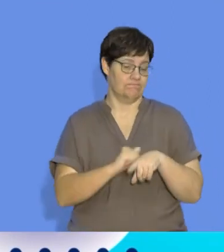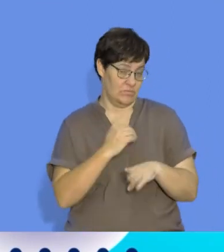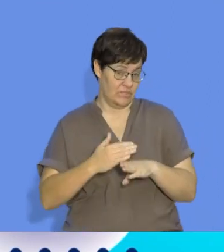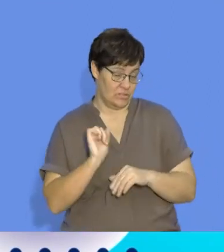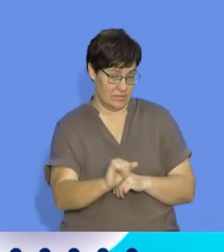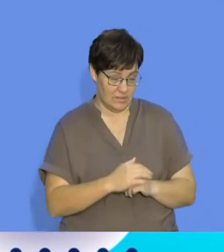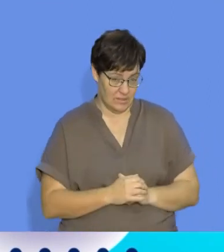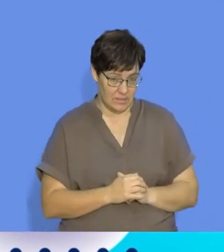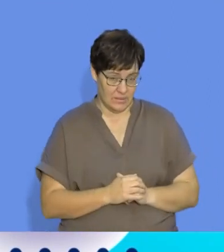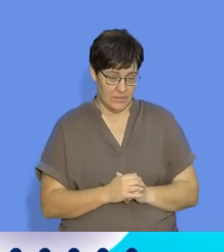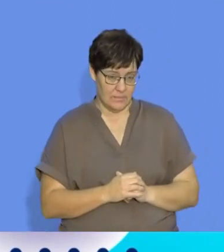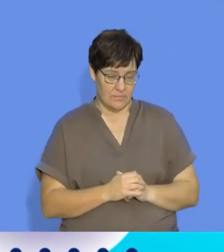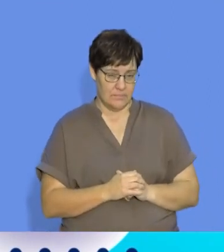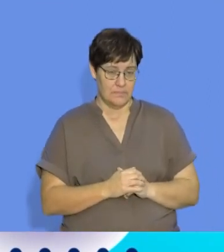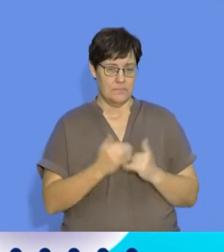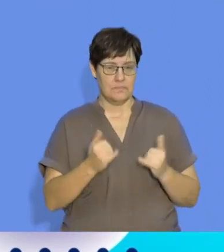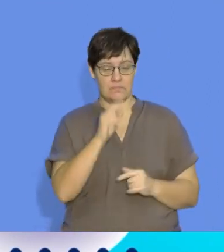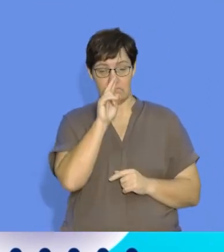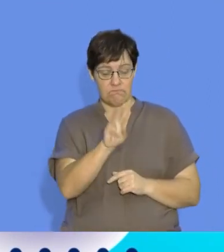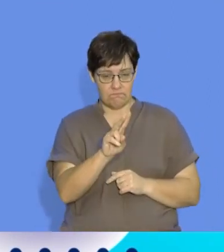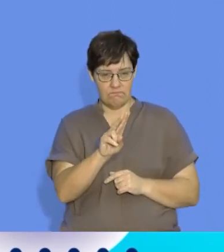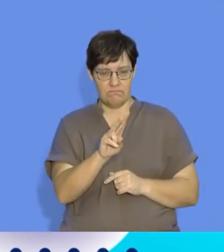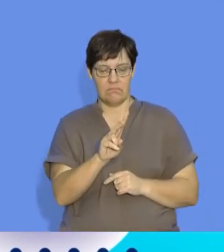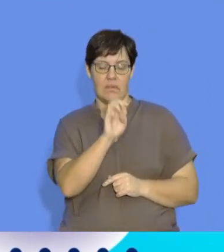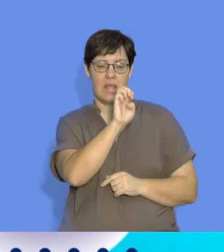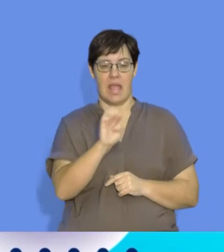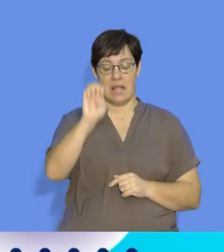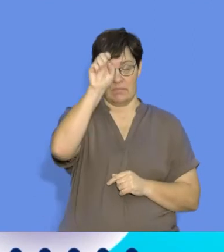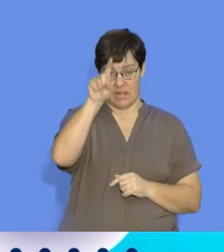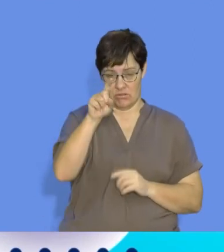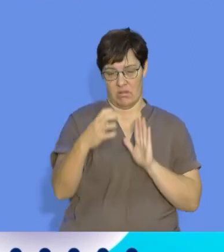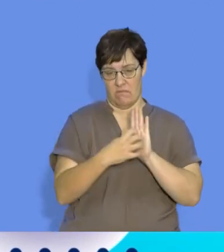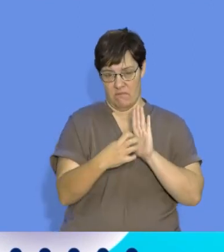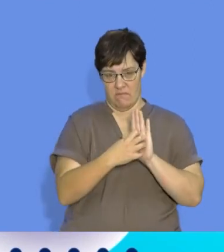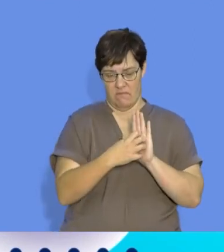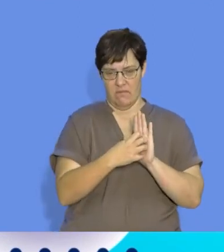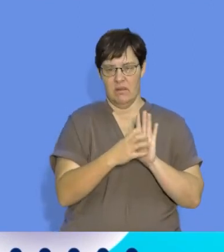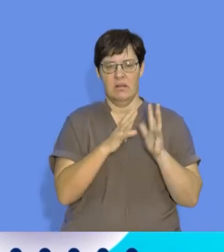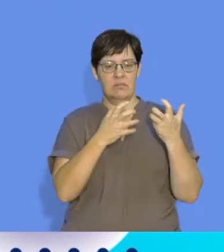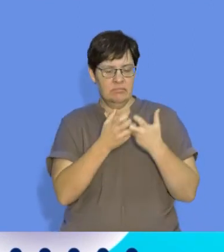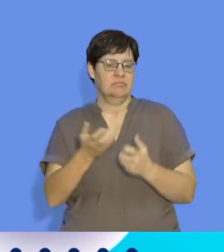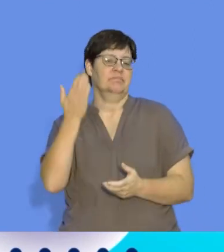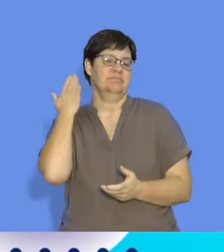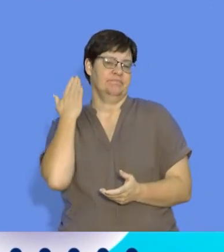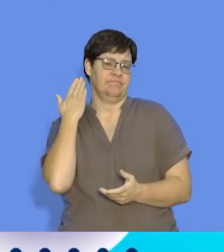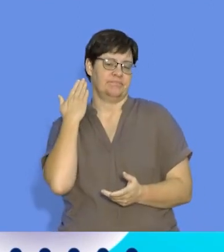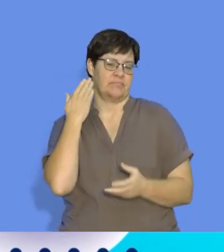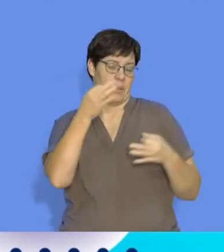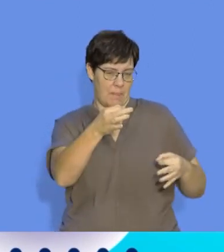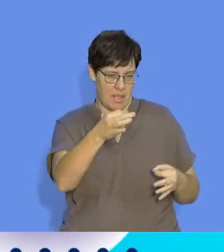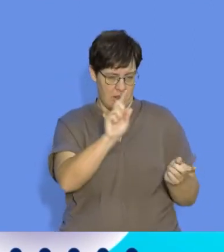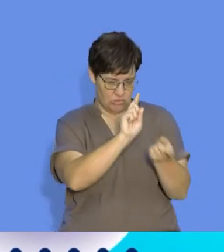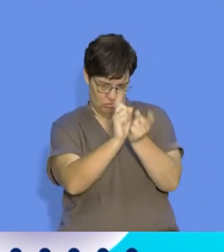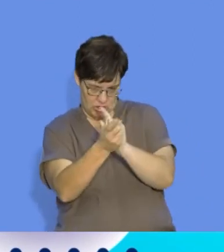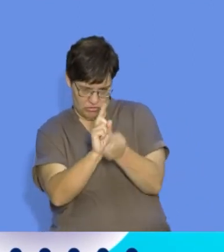functions. So right now we're going to look at some exponential graphs that are adapted from past papers and try to see